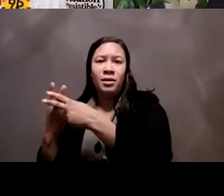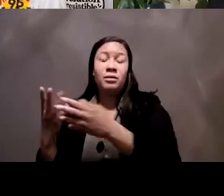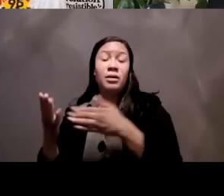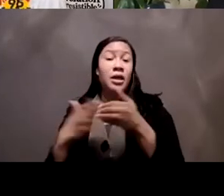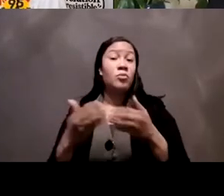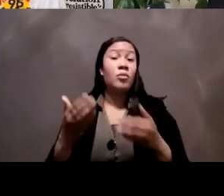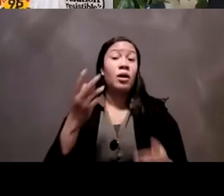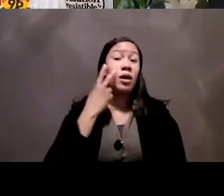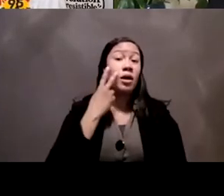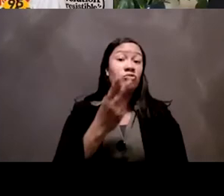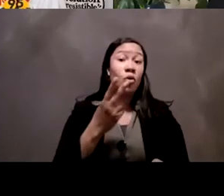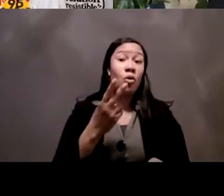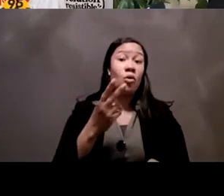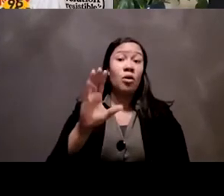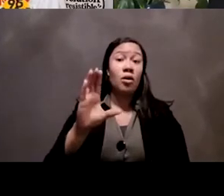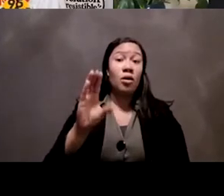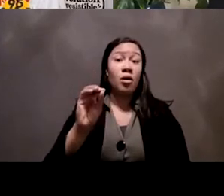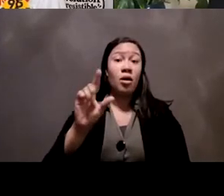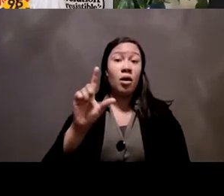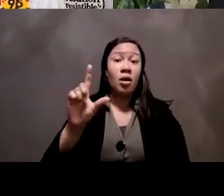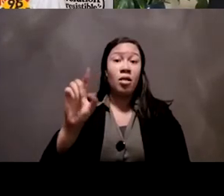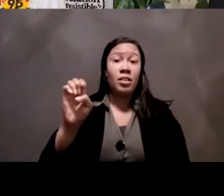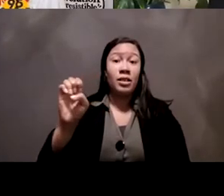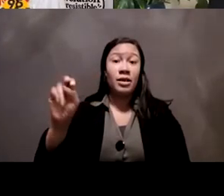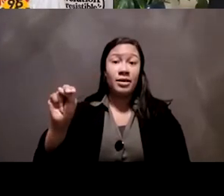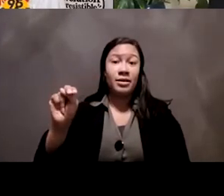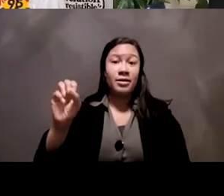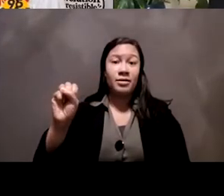Smith's has